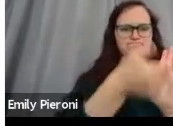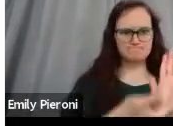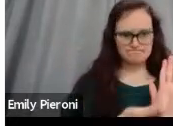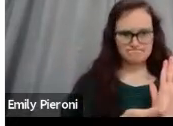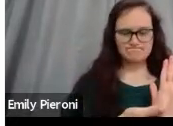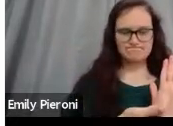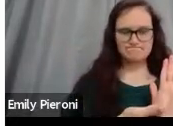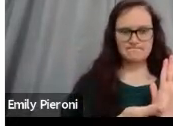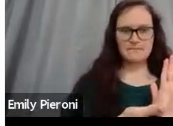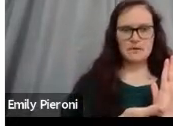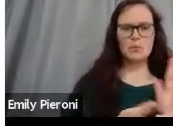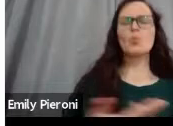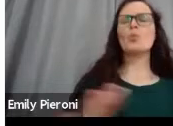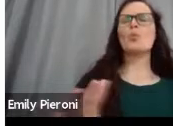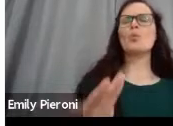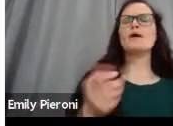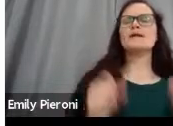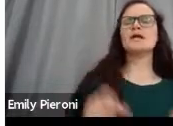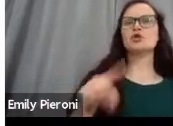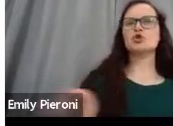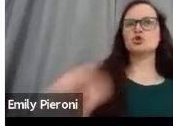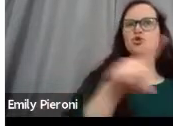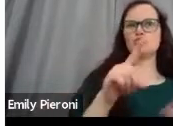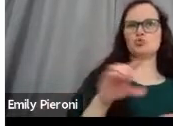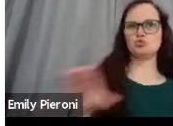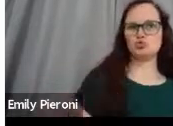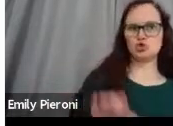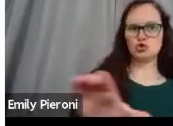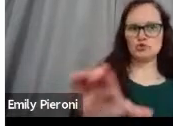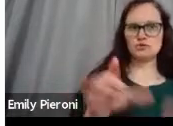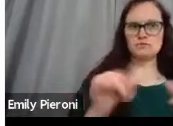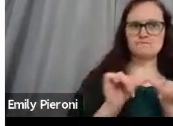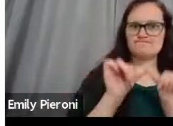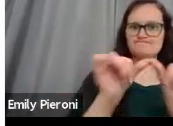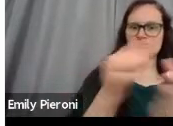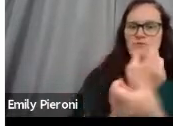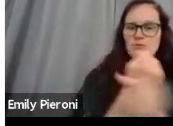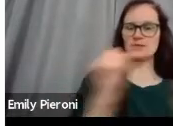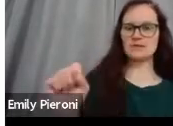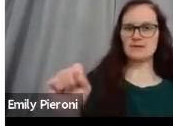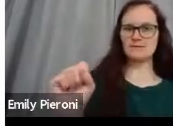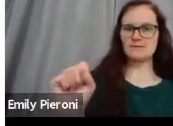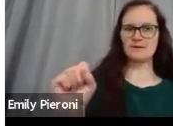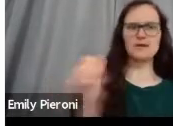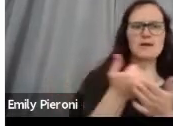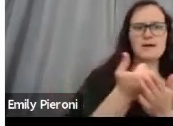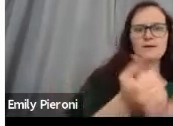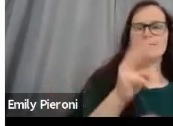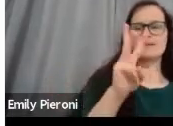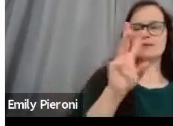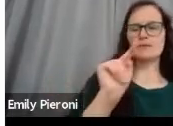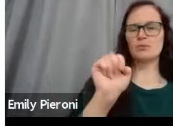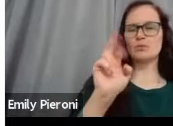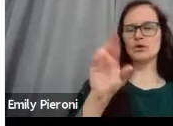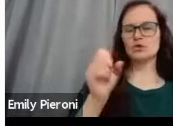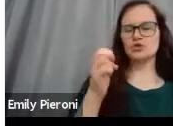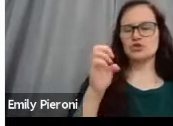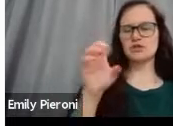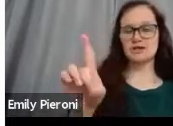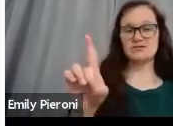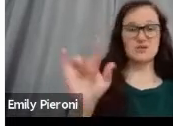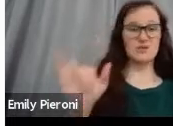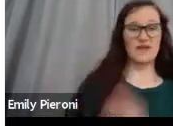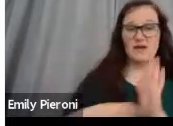what you can do to keep yourself safe and what you can do to help your watershed. So this brochure is